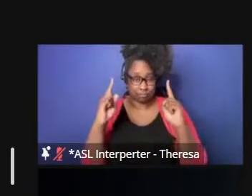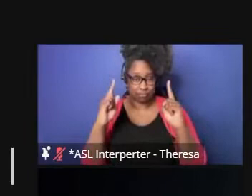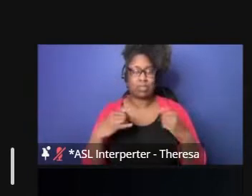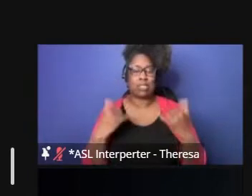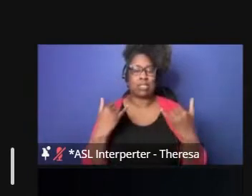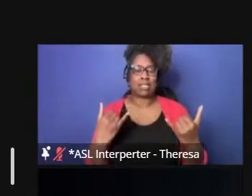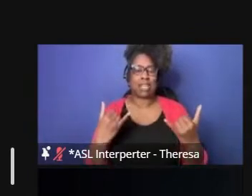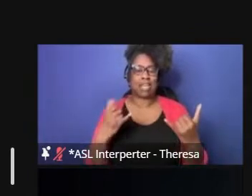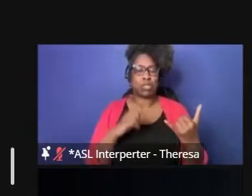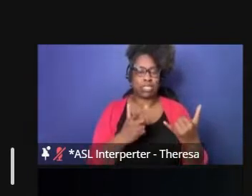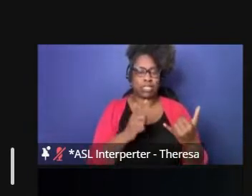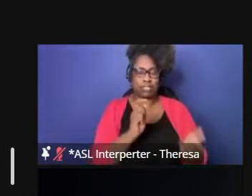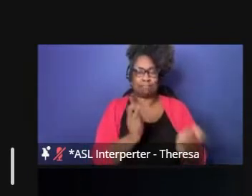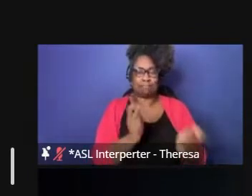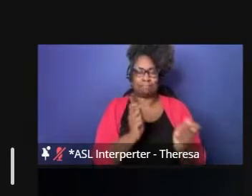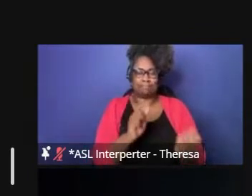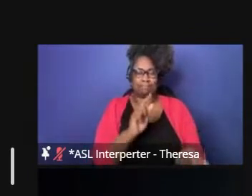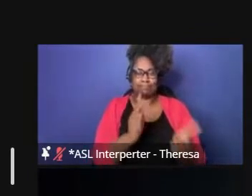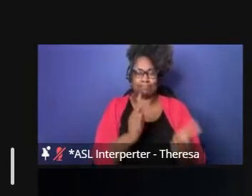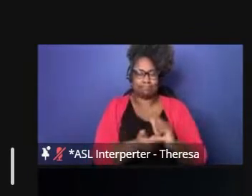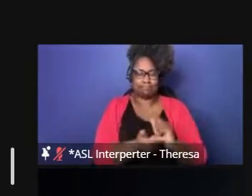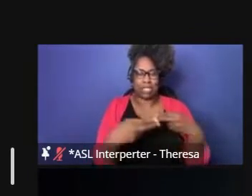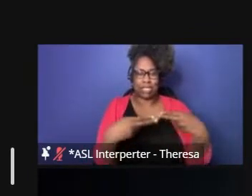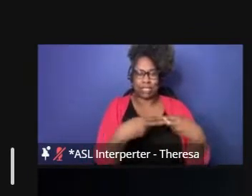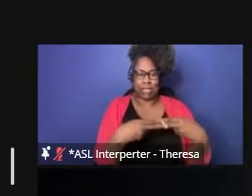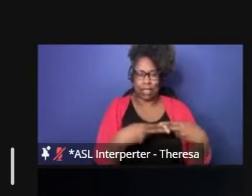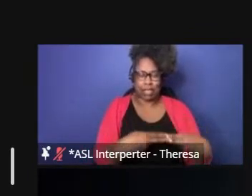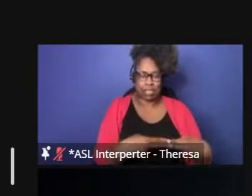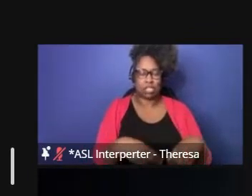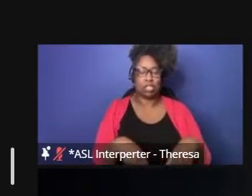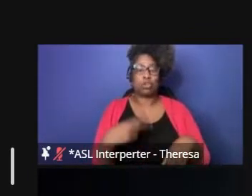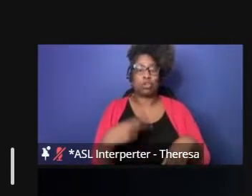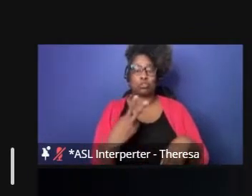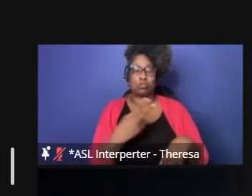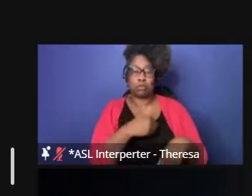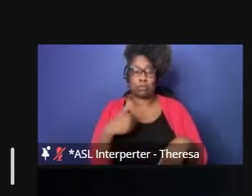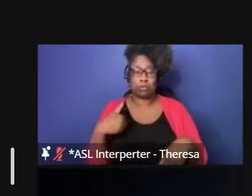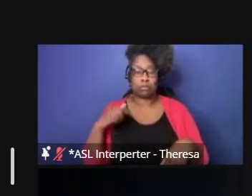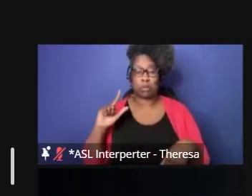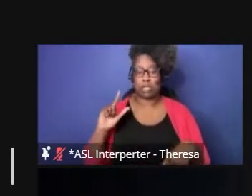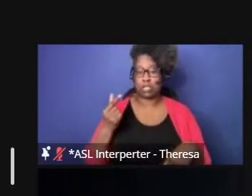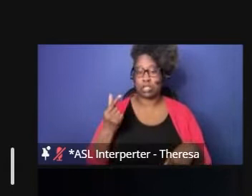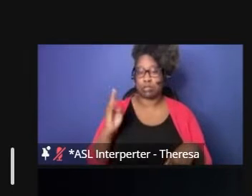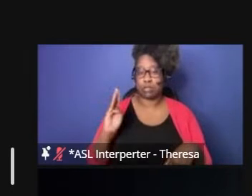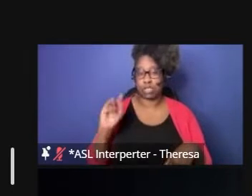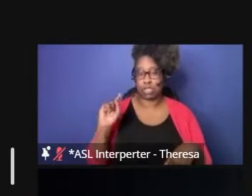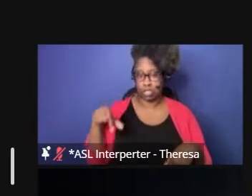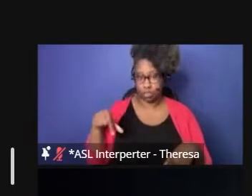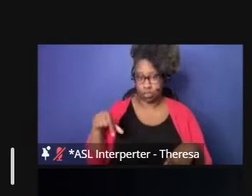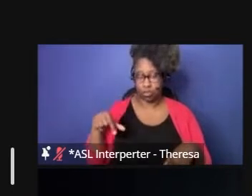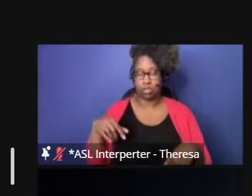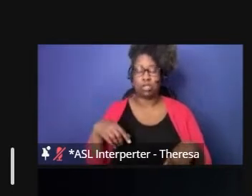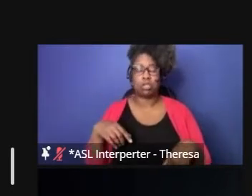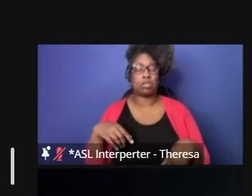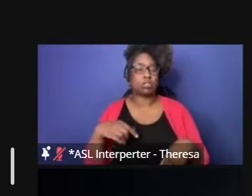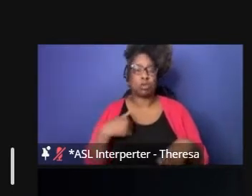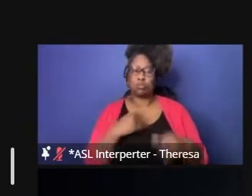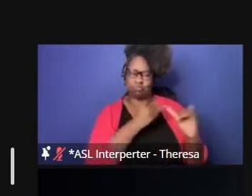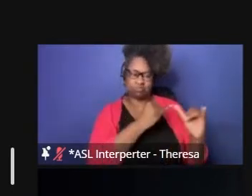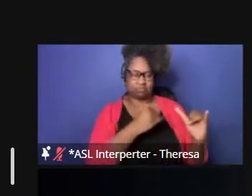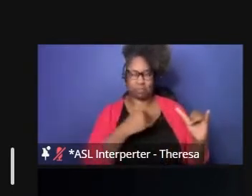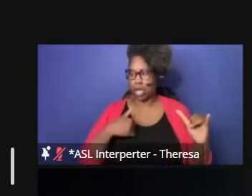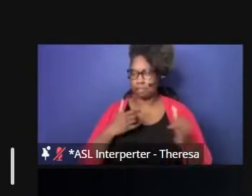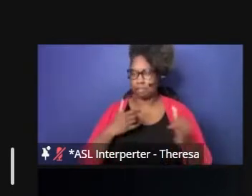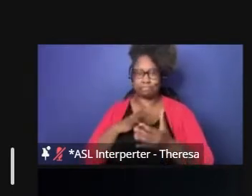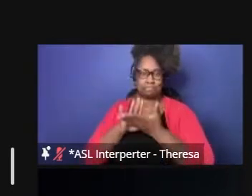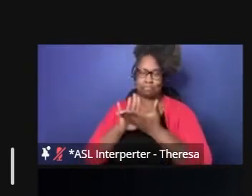can do. Also have 2 of our members who identify as LGBTQ. So like my BREA colleagues, I really am happy to see that as